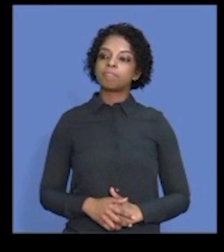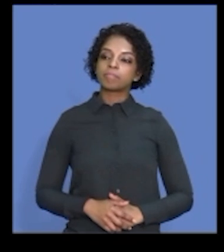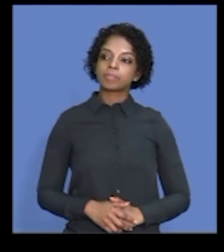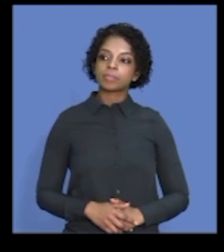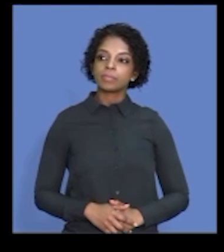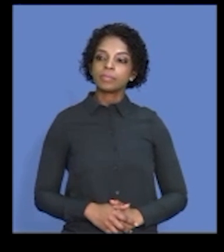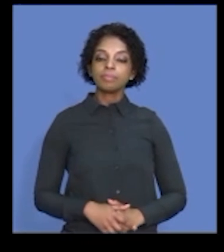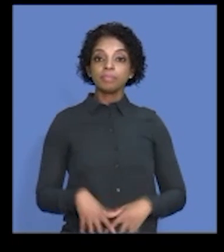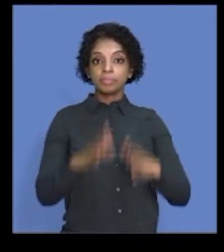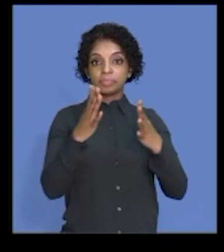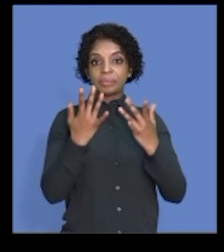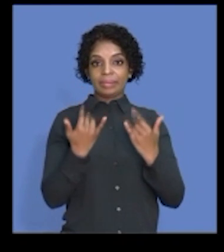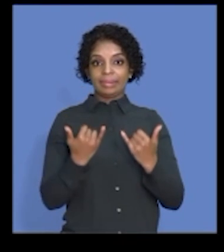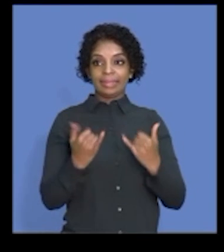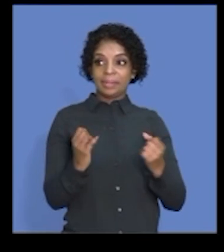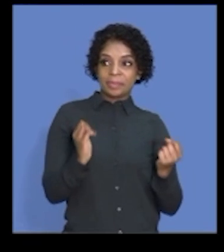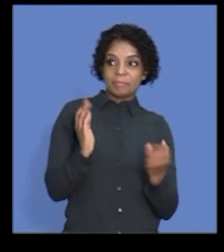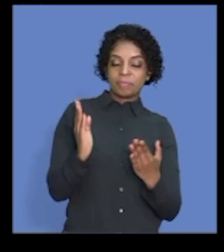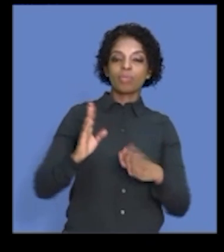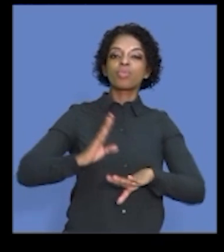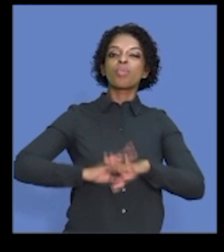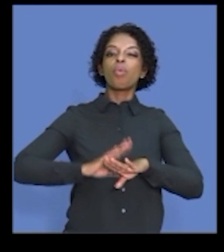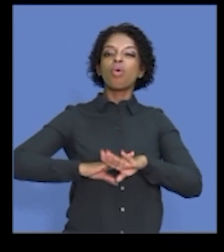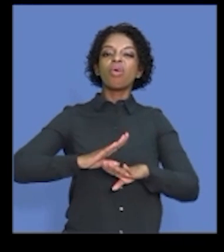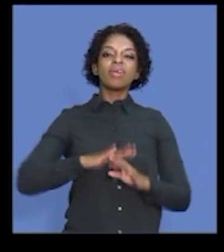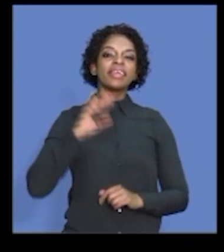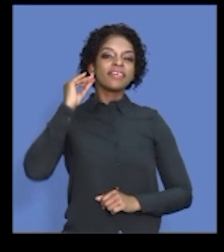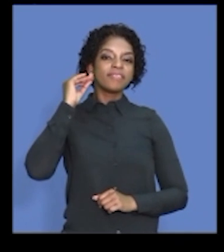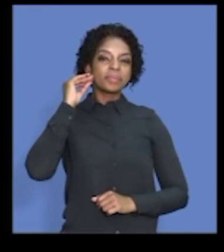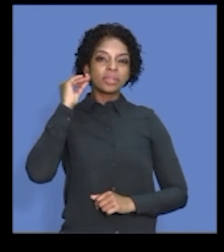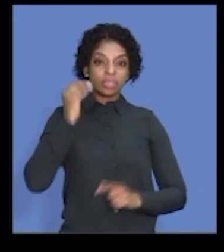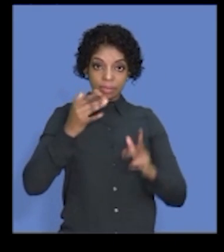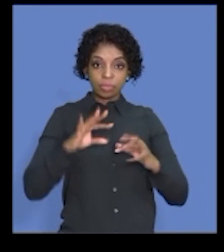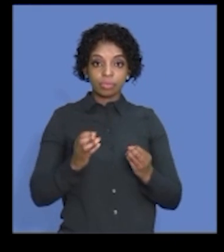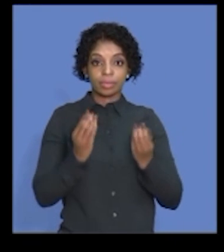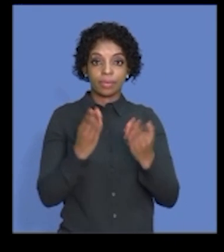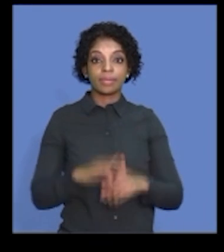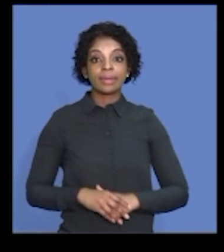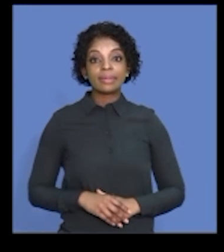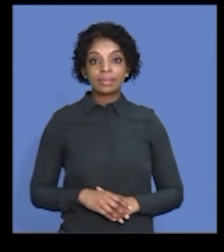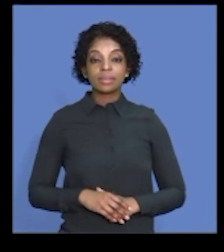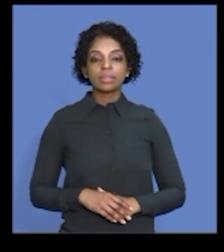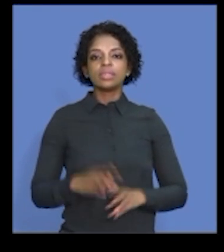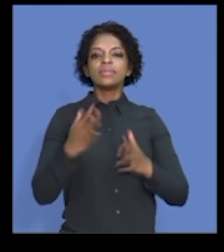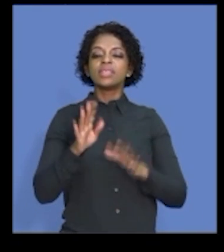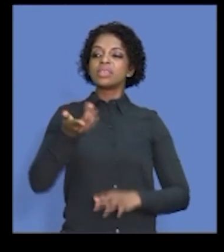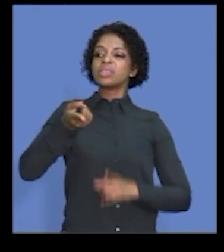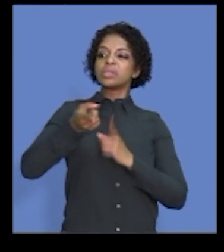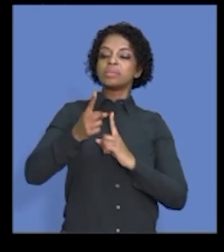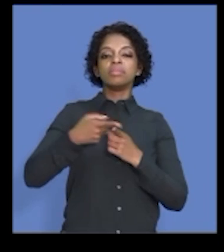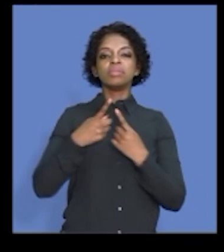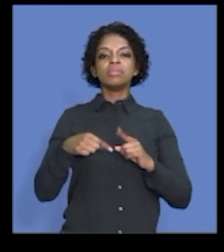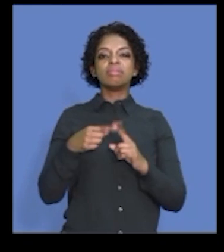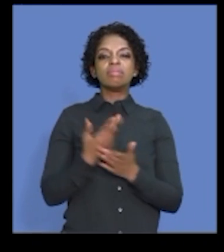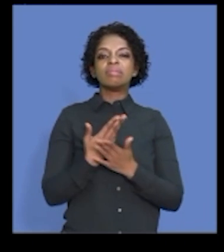So now we come to the other information that's provided that we have. We were told that my carrying value at